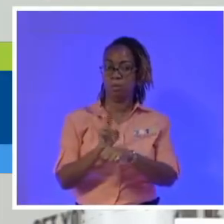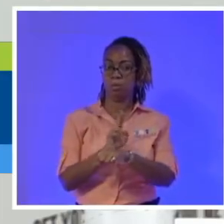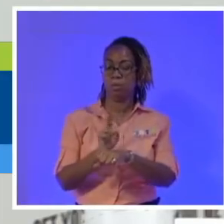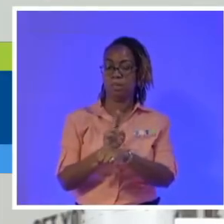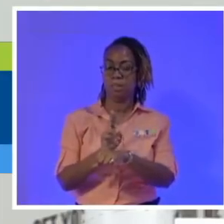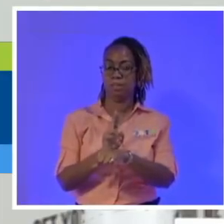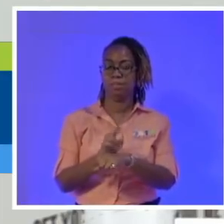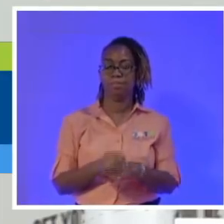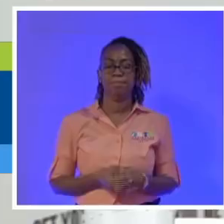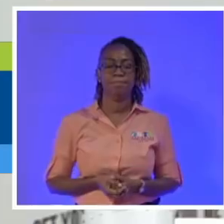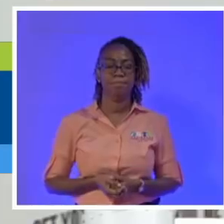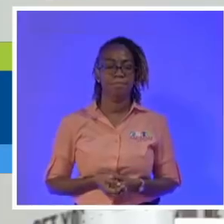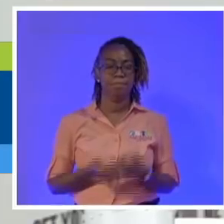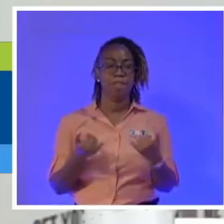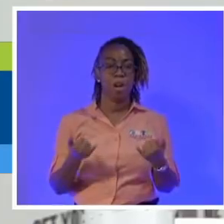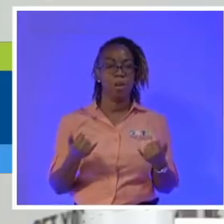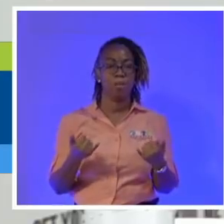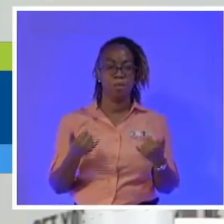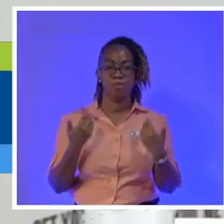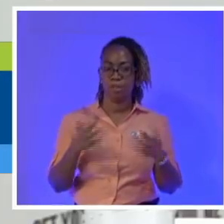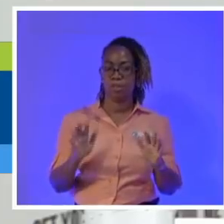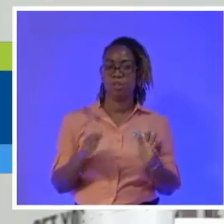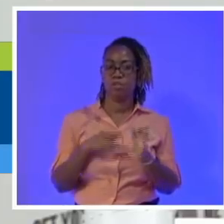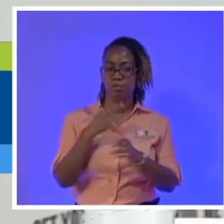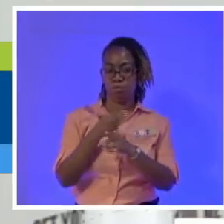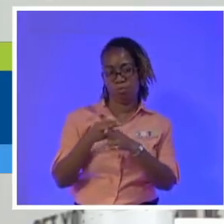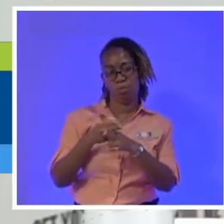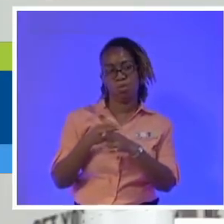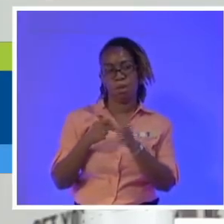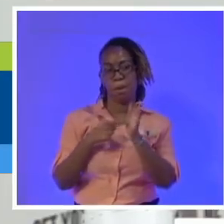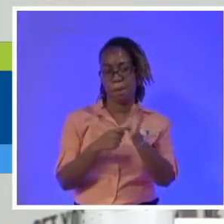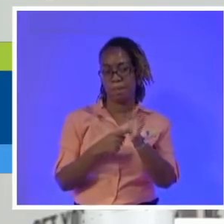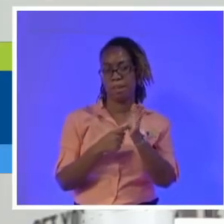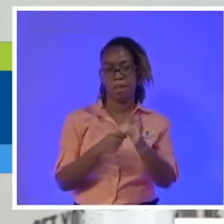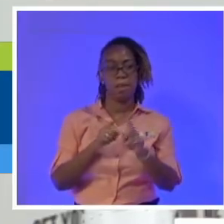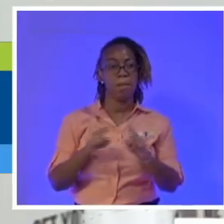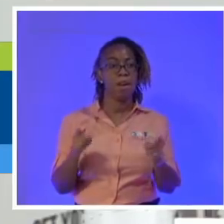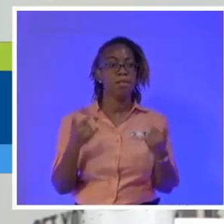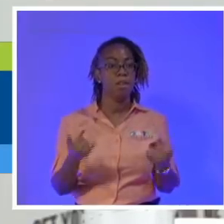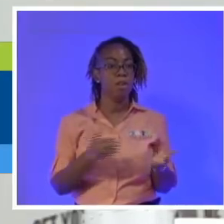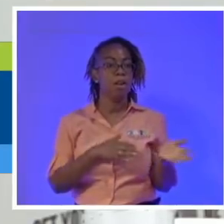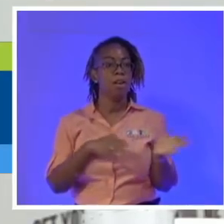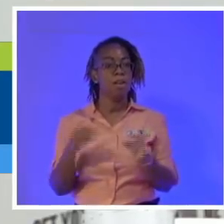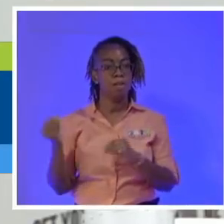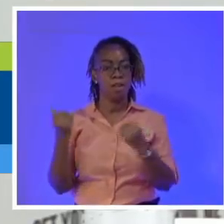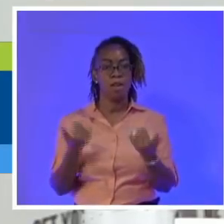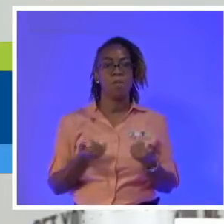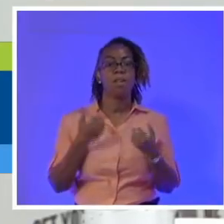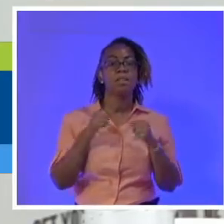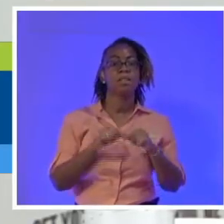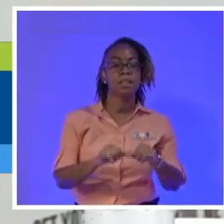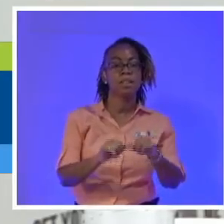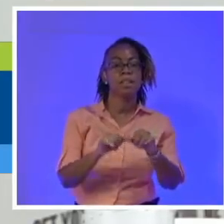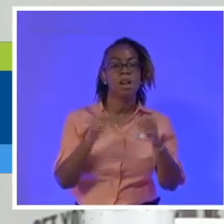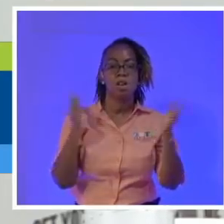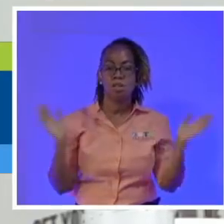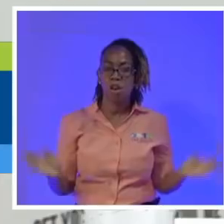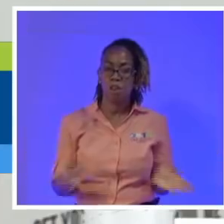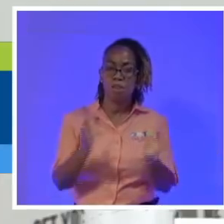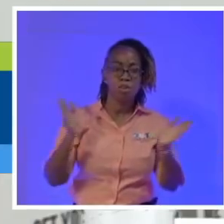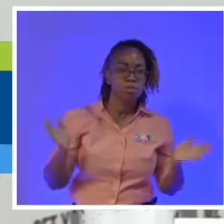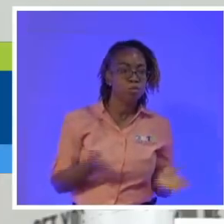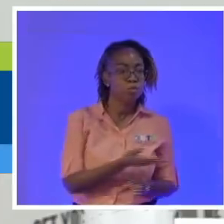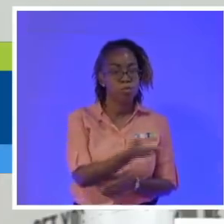an end to my short presentation, but as I leave, I would like to continue to encourage you